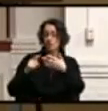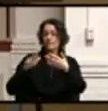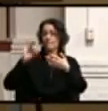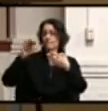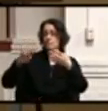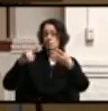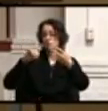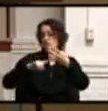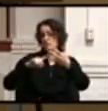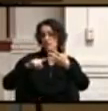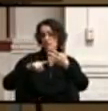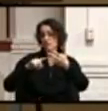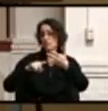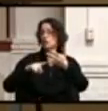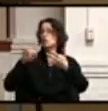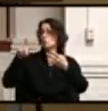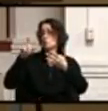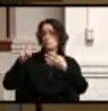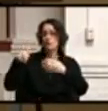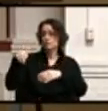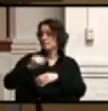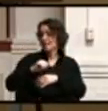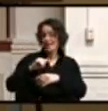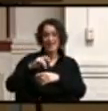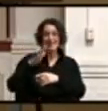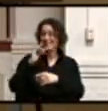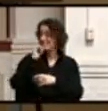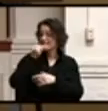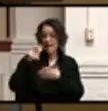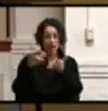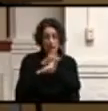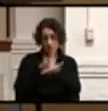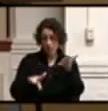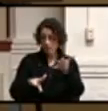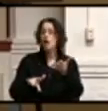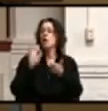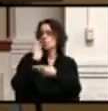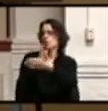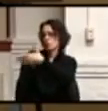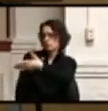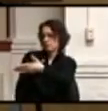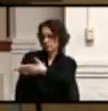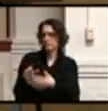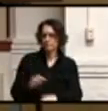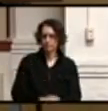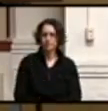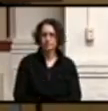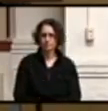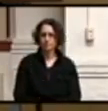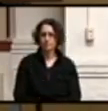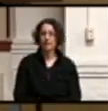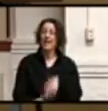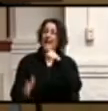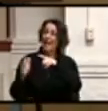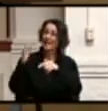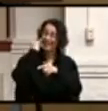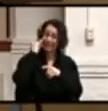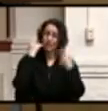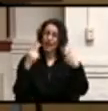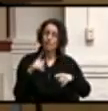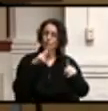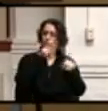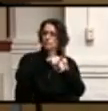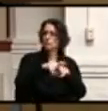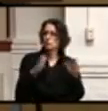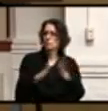to avoid small claims court. I'm very happy with that. Because there will be additional fees for going to small claims court. Have there